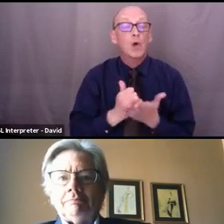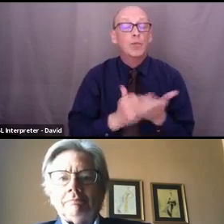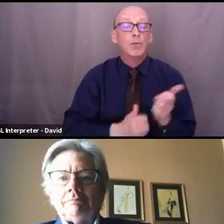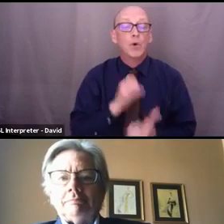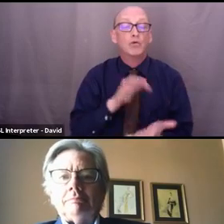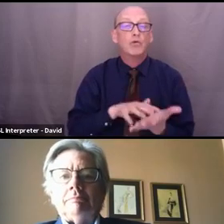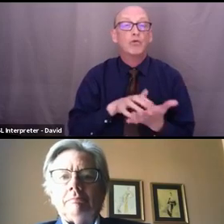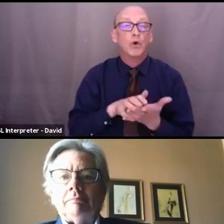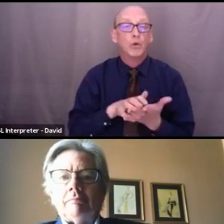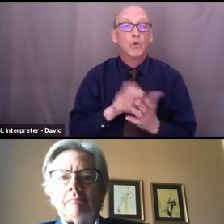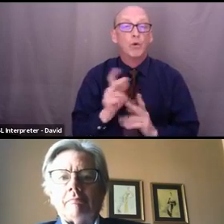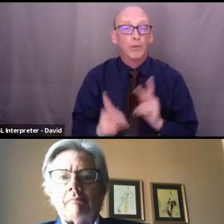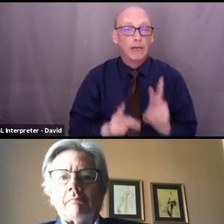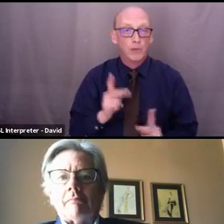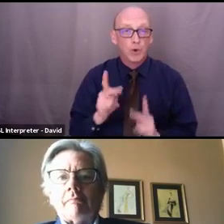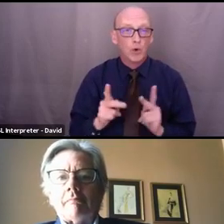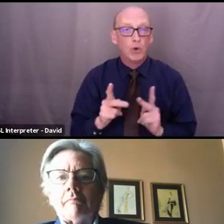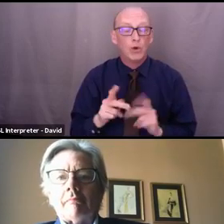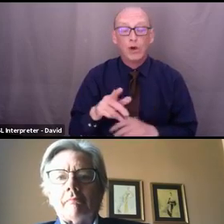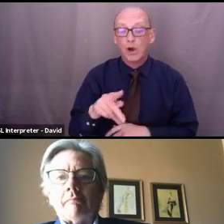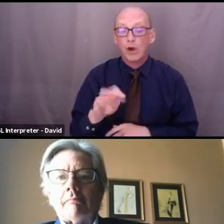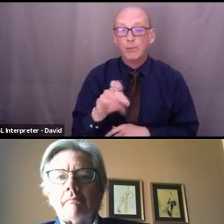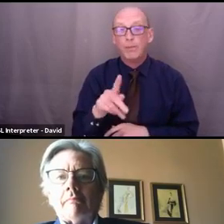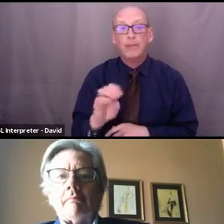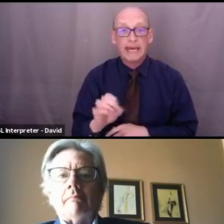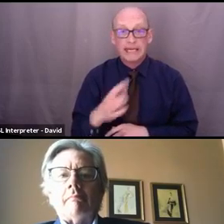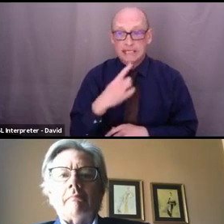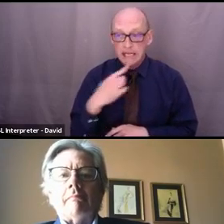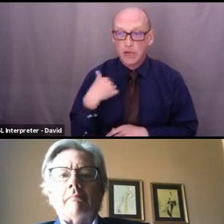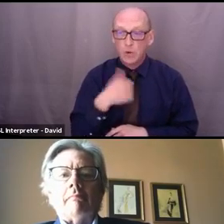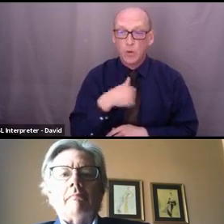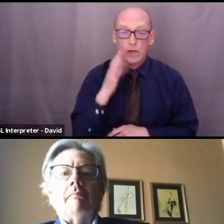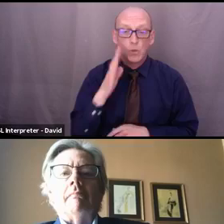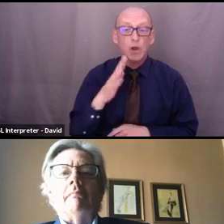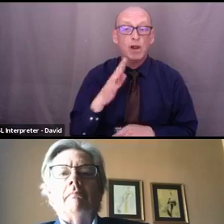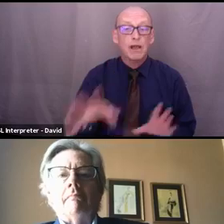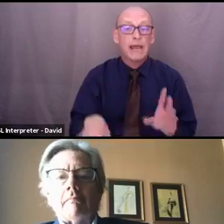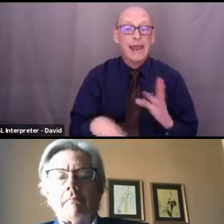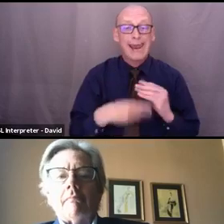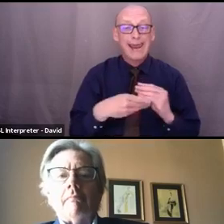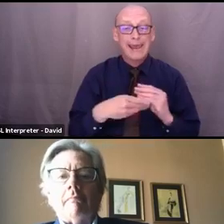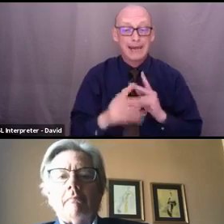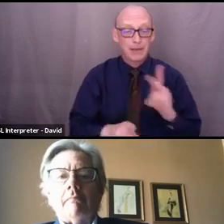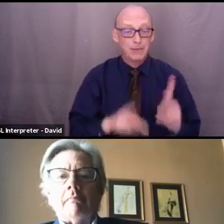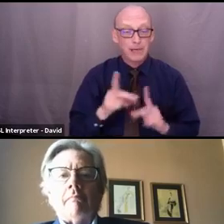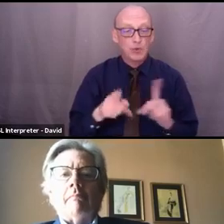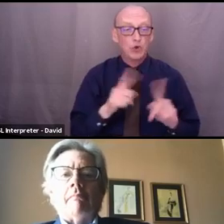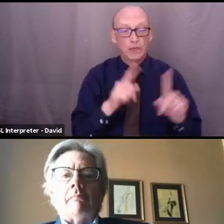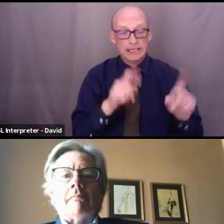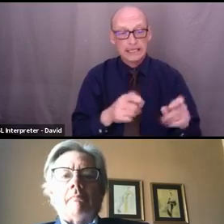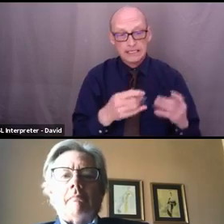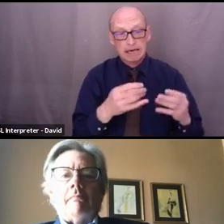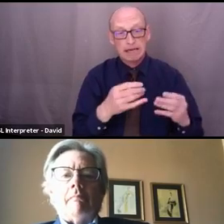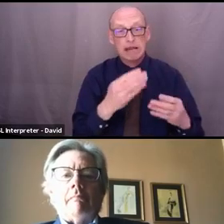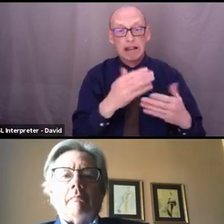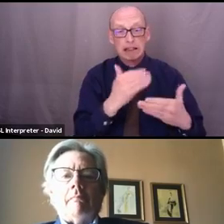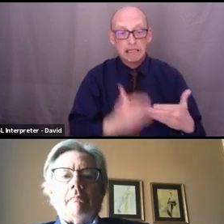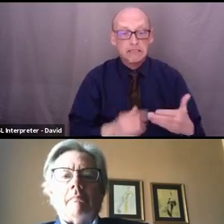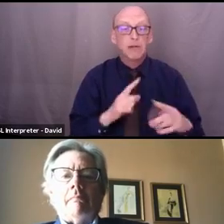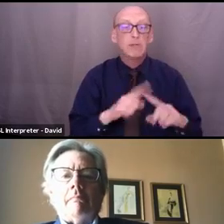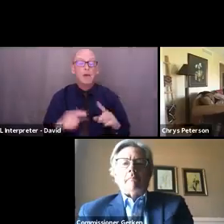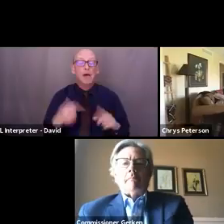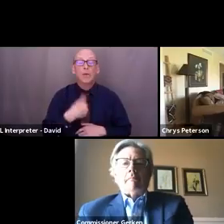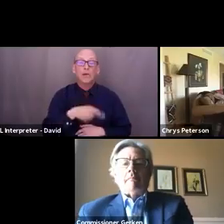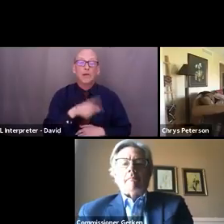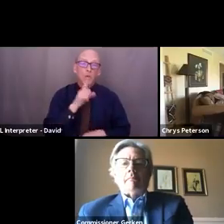as Pete has indicated, we want to extend this, but this is a great first step. We are very, very appreciative. Chris.